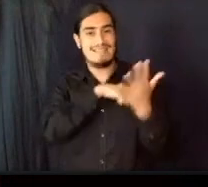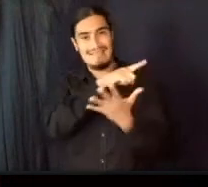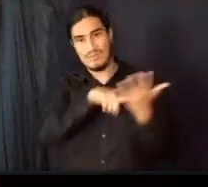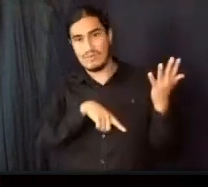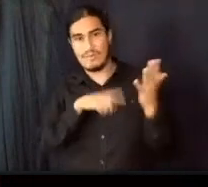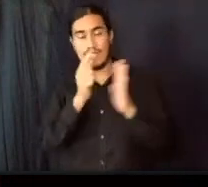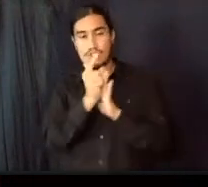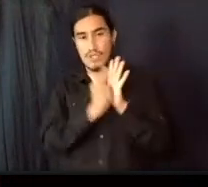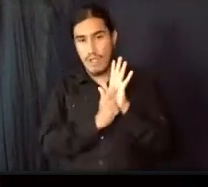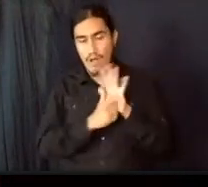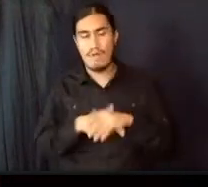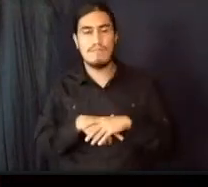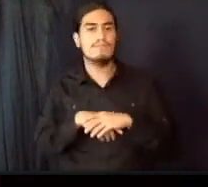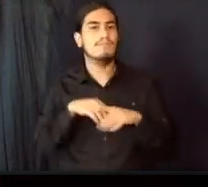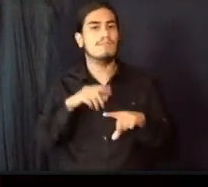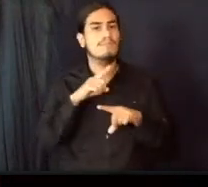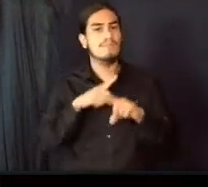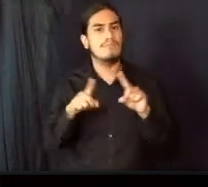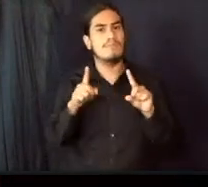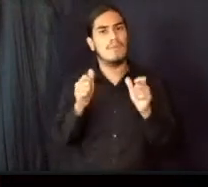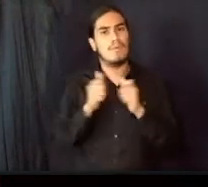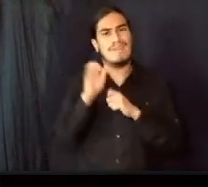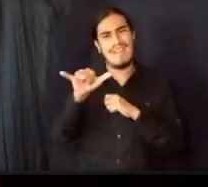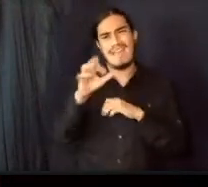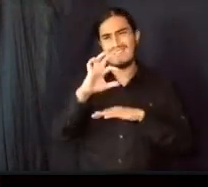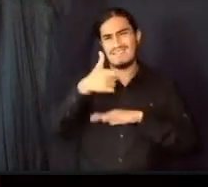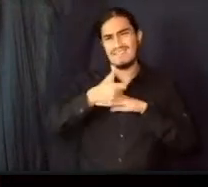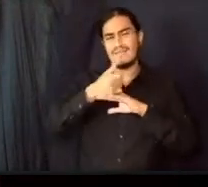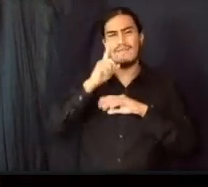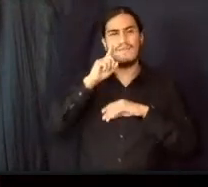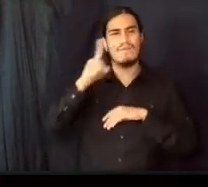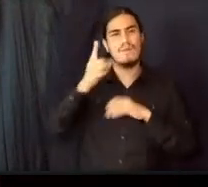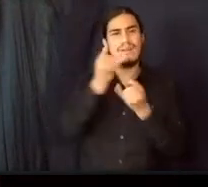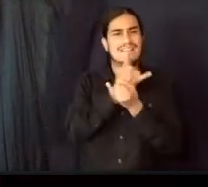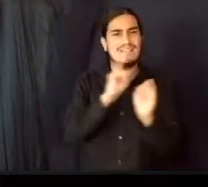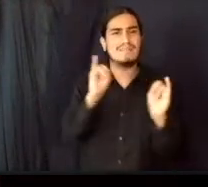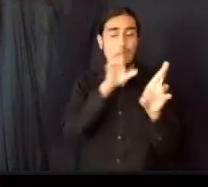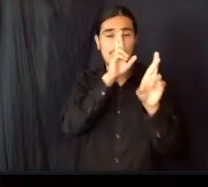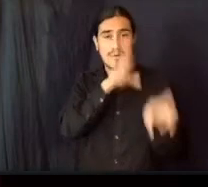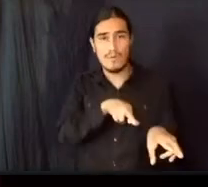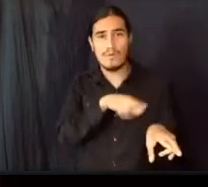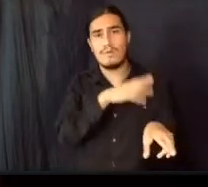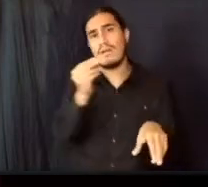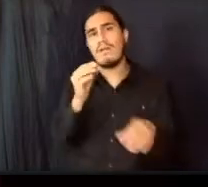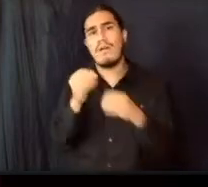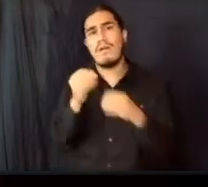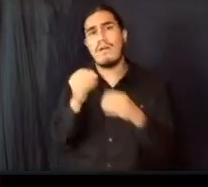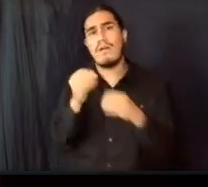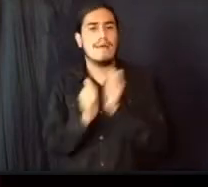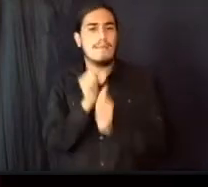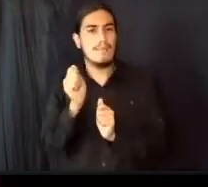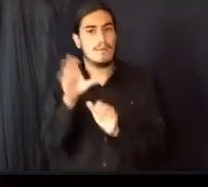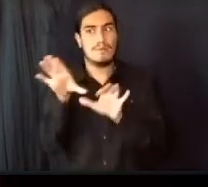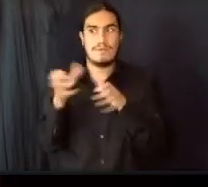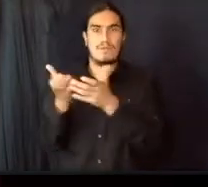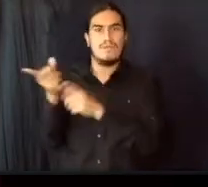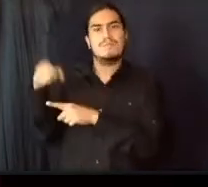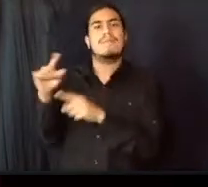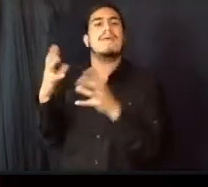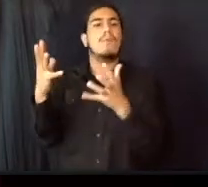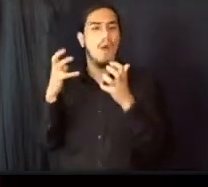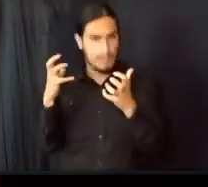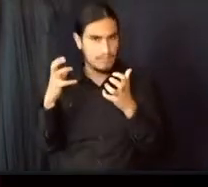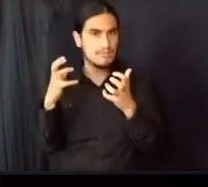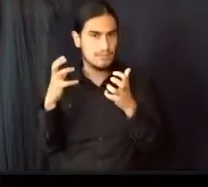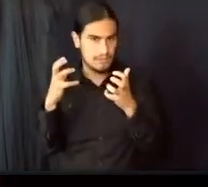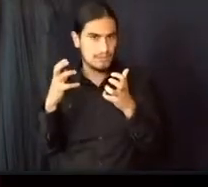the establishment of independent report and documentation offices is something that most of the groups are calling for.